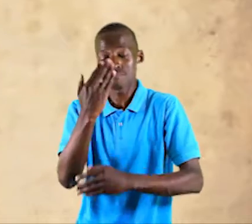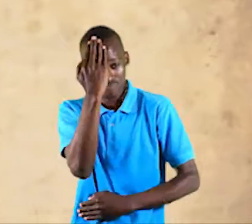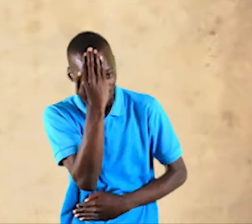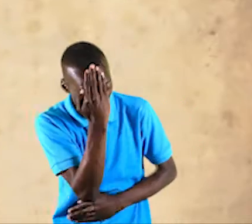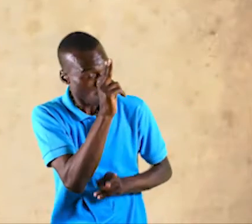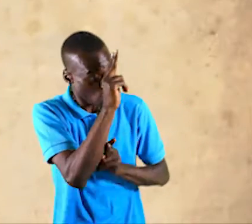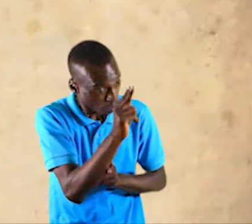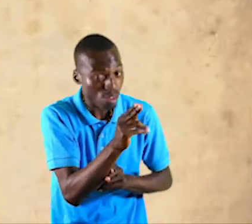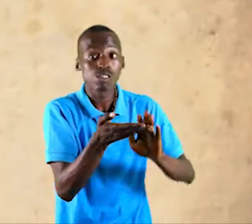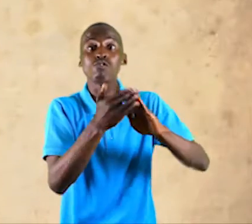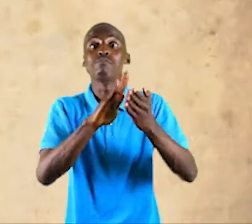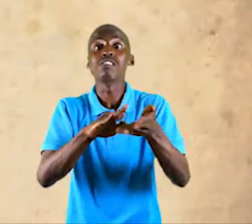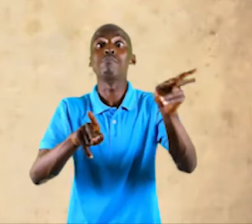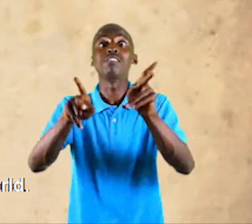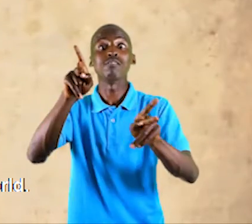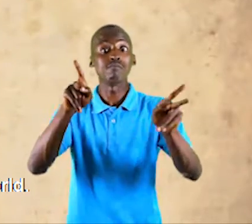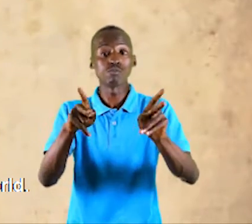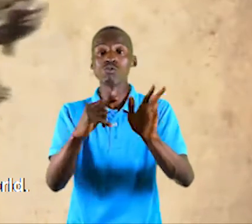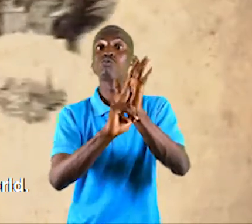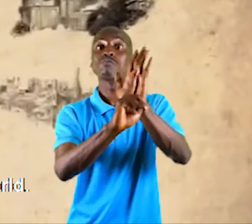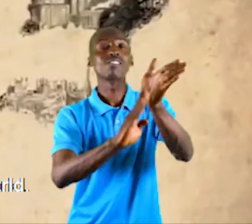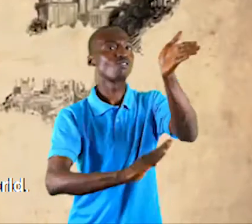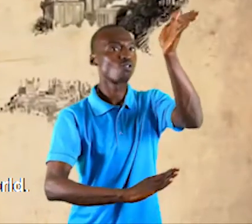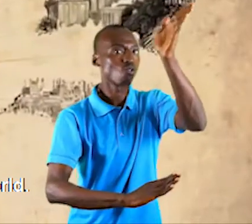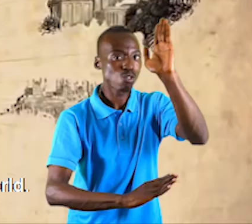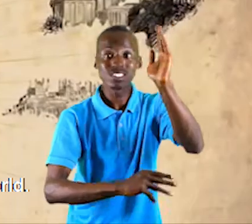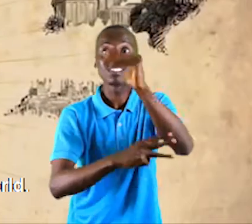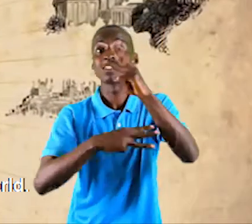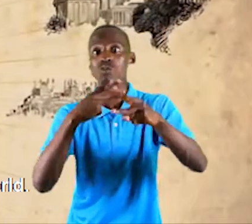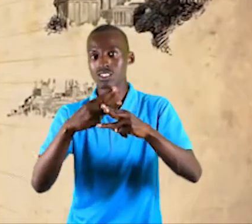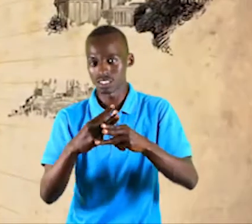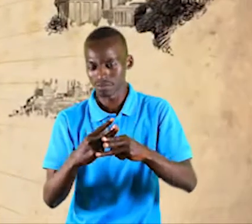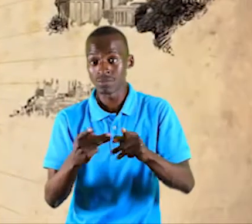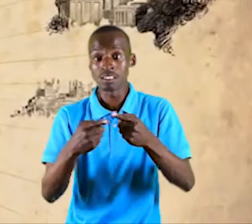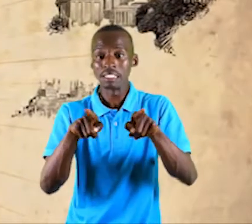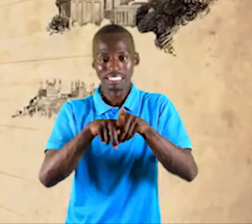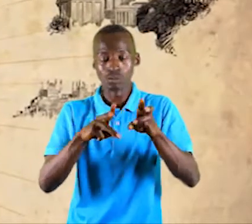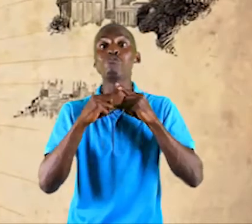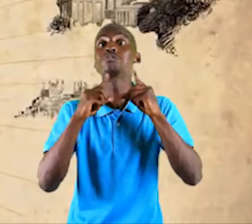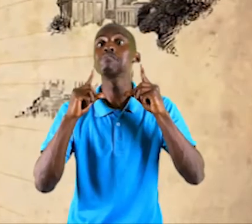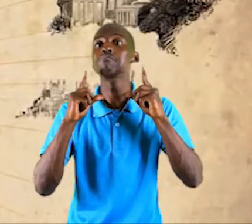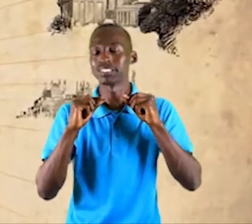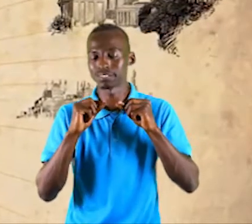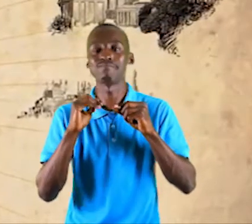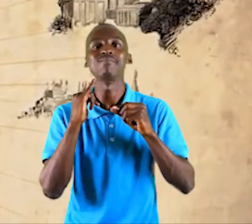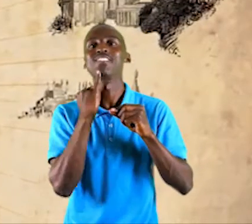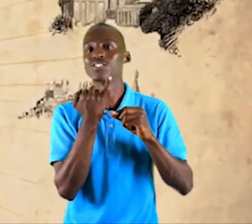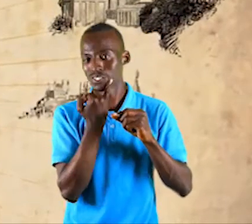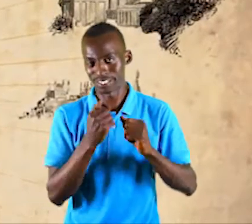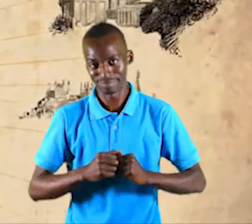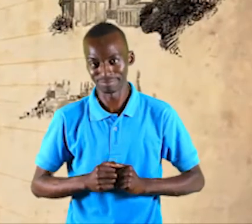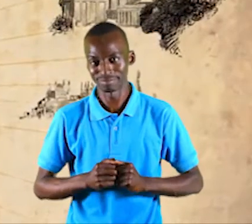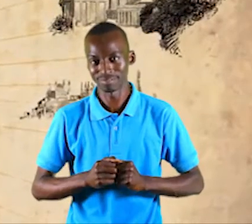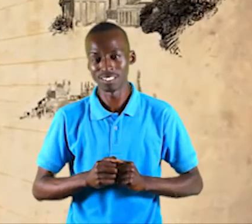these commandments, they will become the people who will represent God to the nations of the world. Like a priest would. Yeah, in fact, that's what God calls